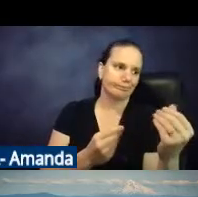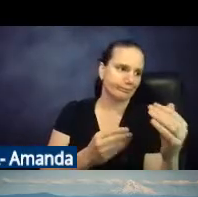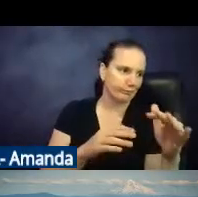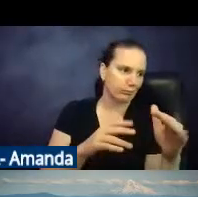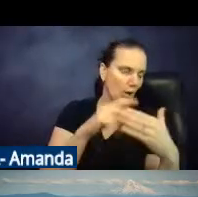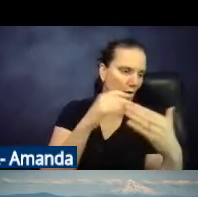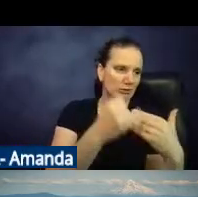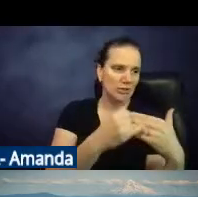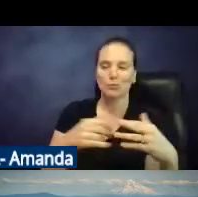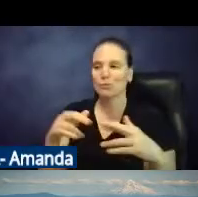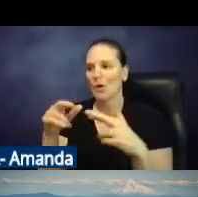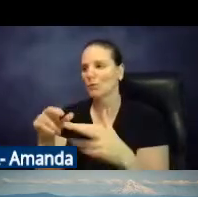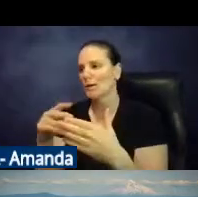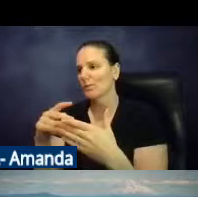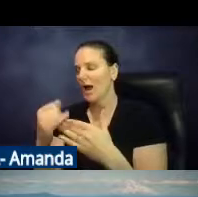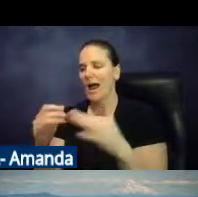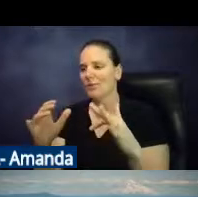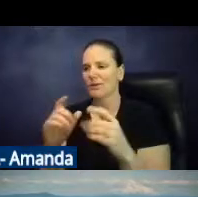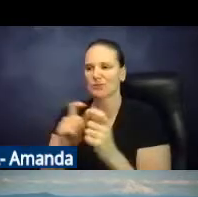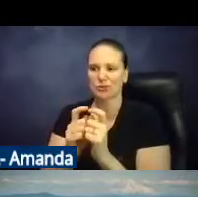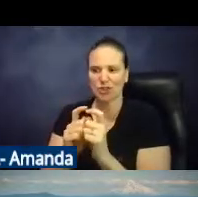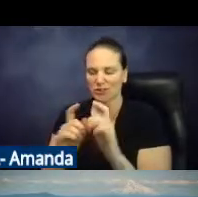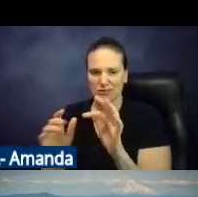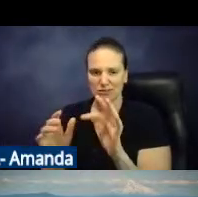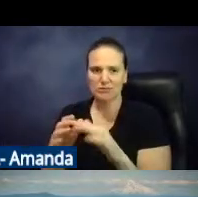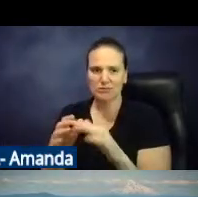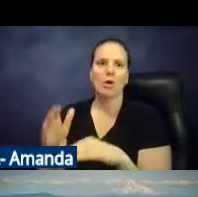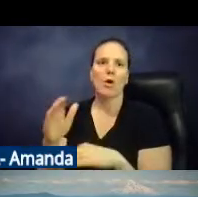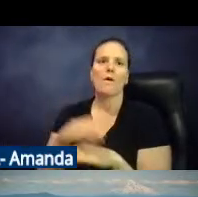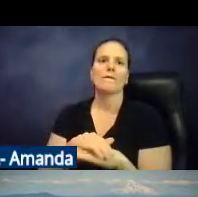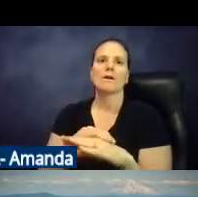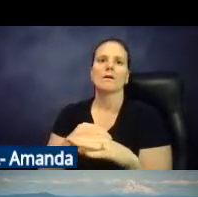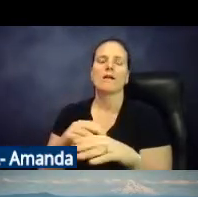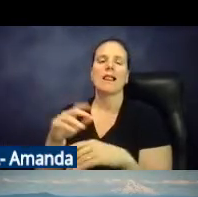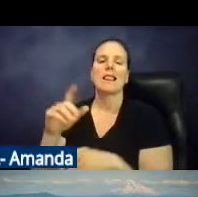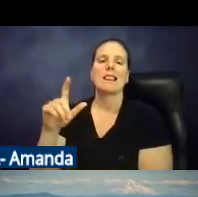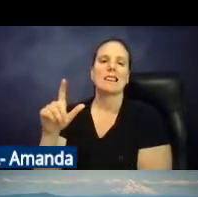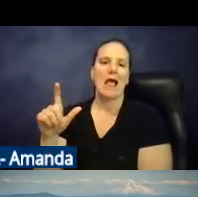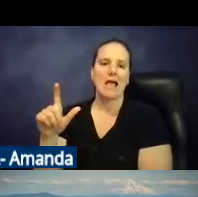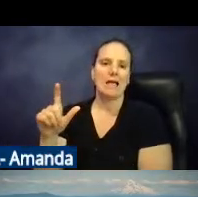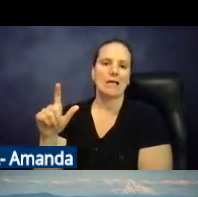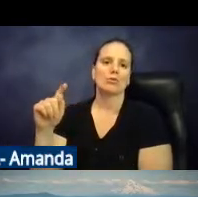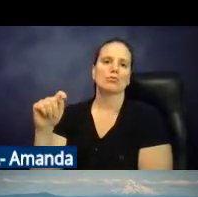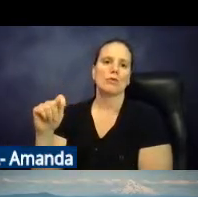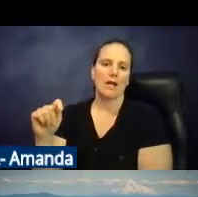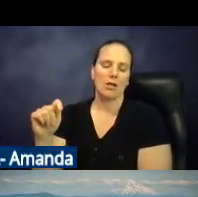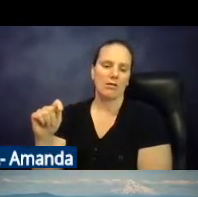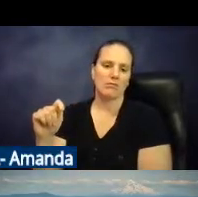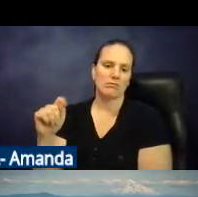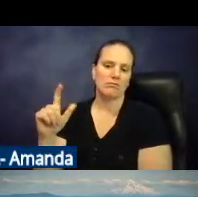have to adjust Marine Drive to get over the top of the future light rail transit alignment.